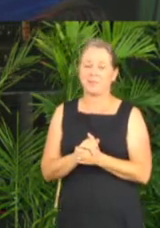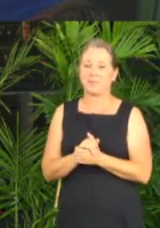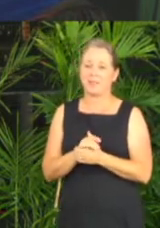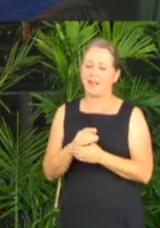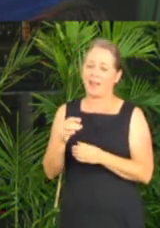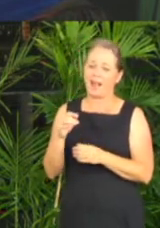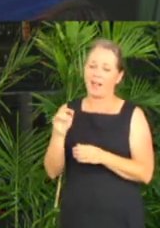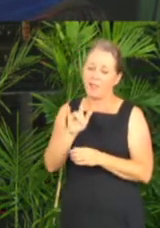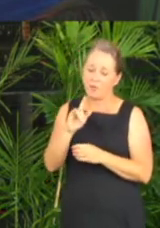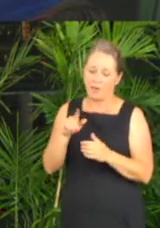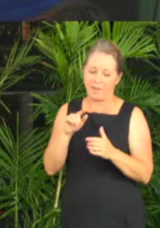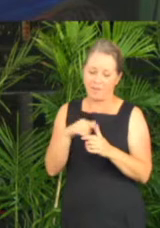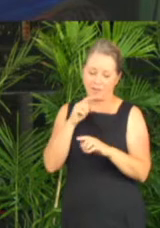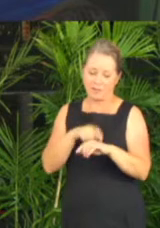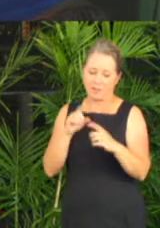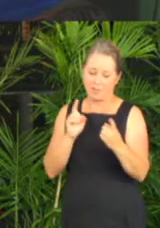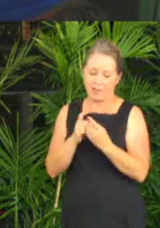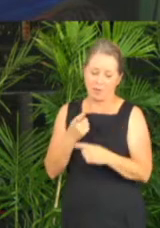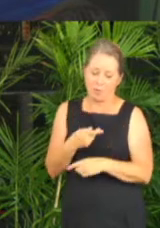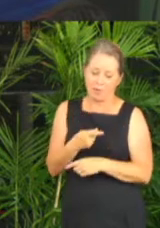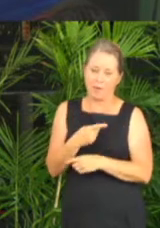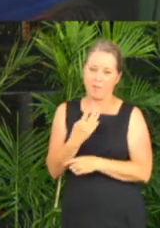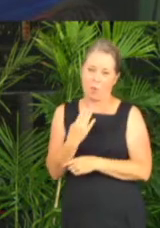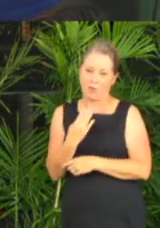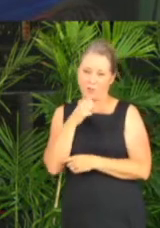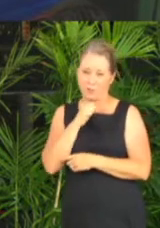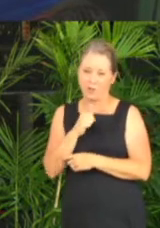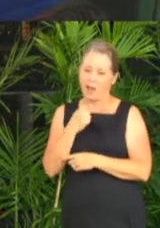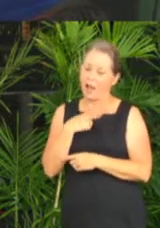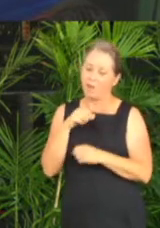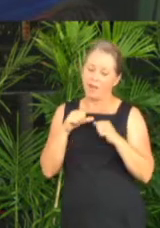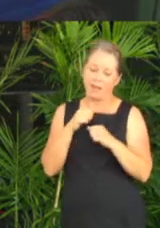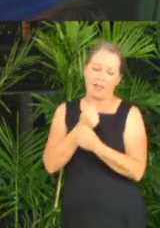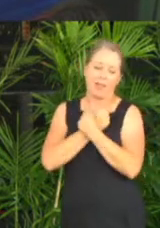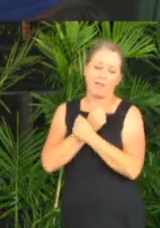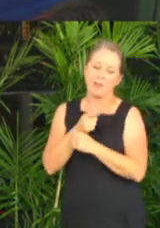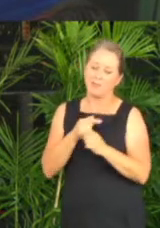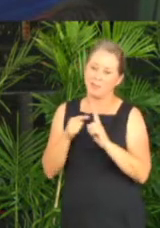I loved you when I first met you when we were 14, and I will love you till my